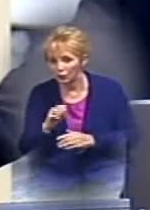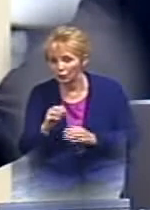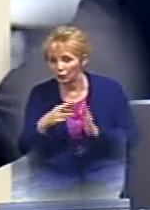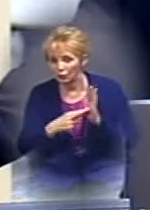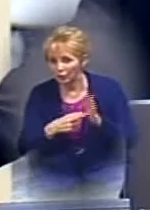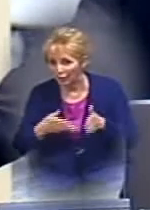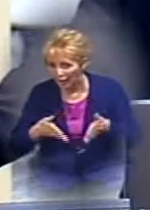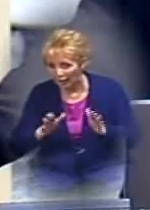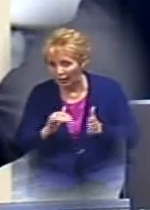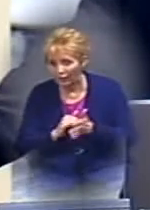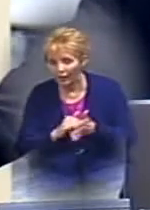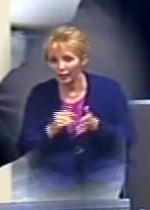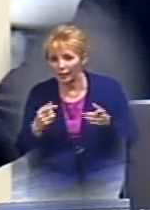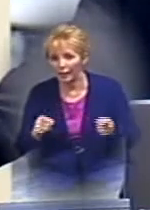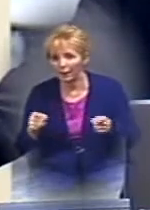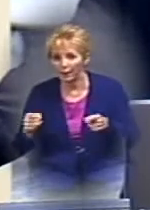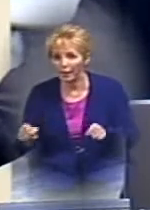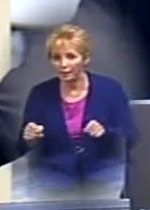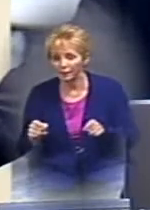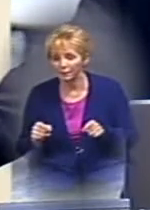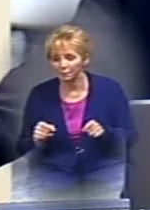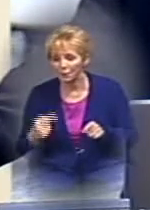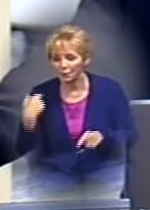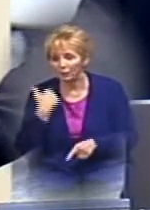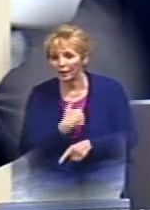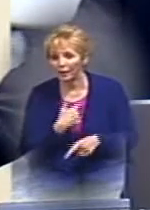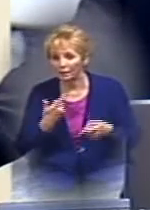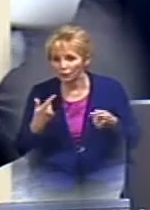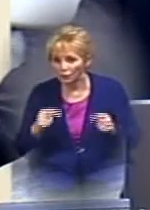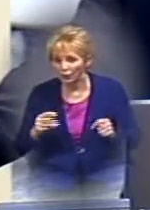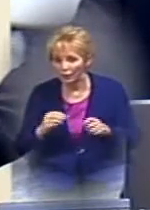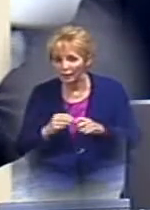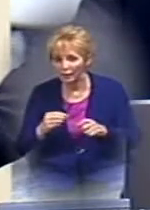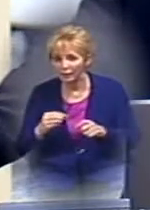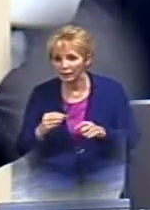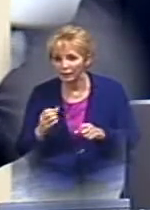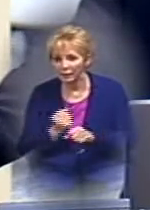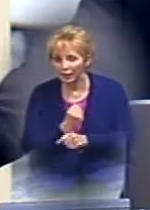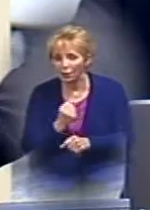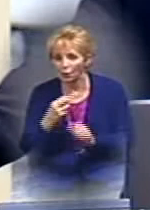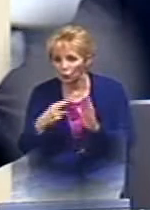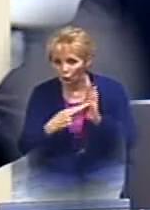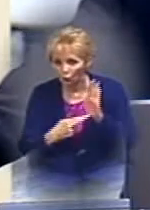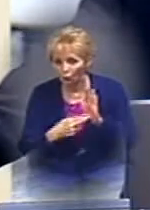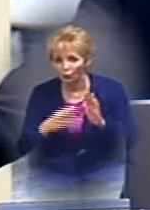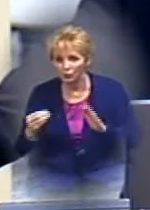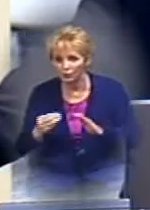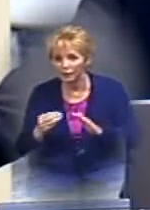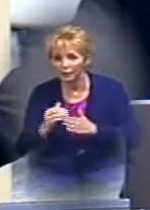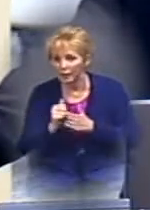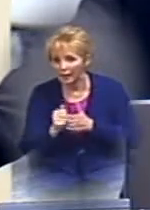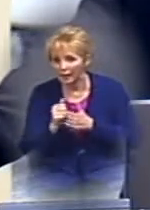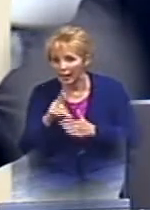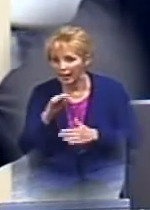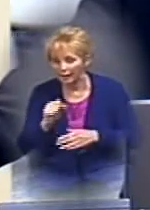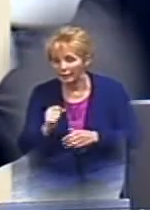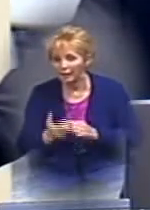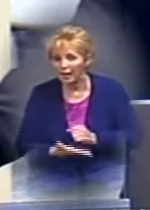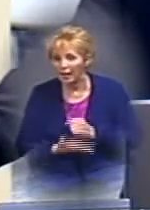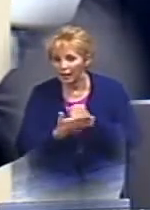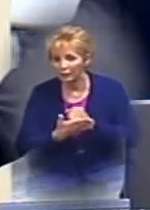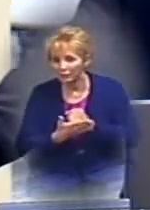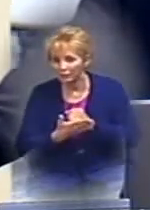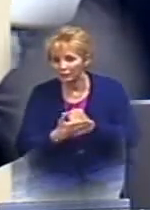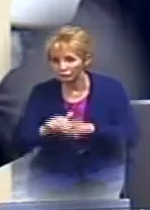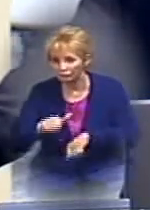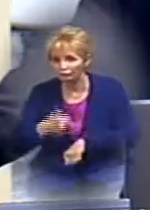that to take place, so we've been trying to get our rules and guidelines in place to help be